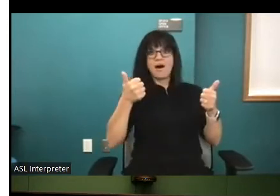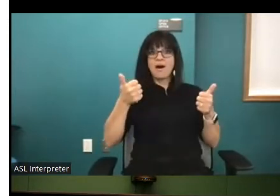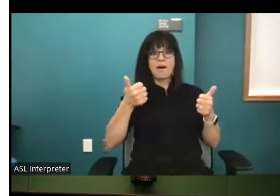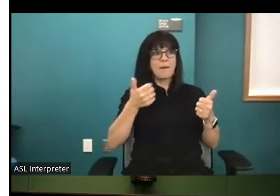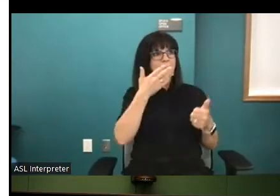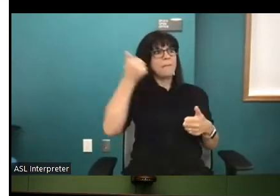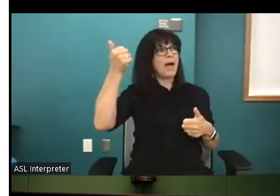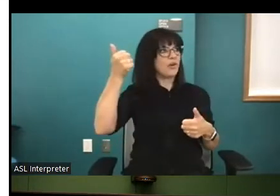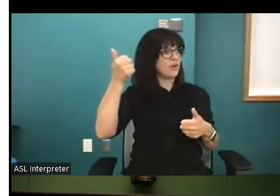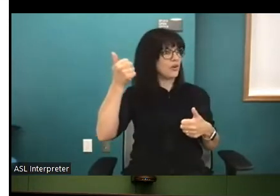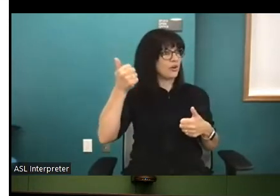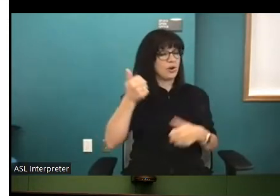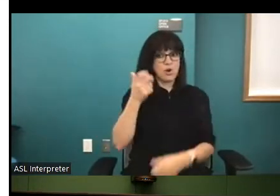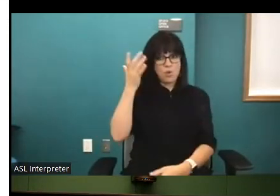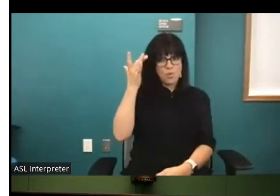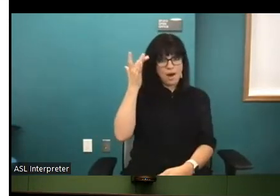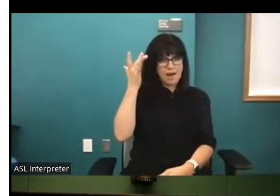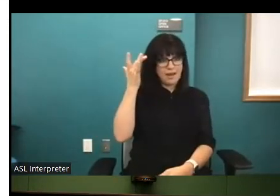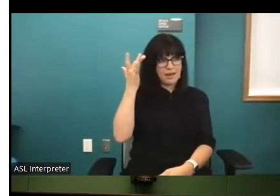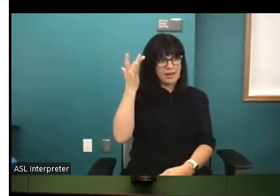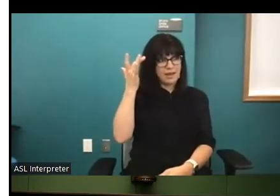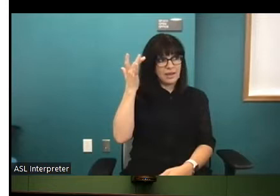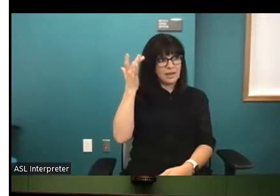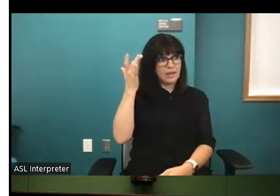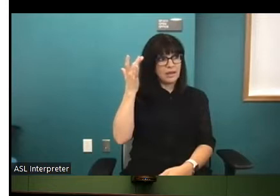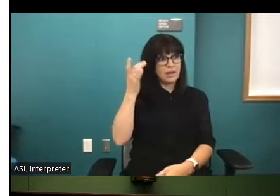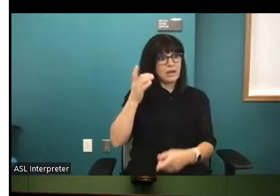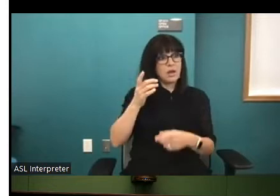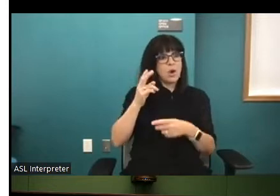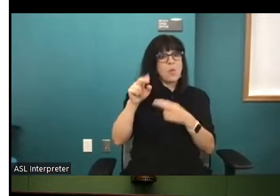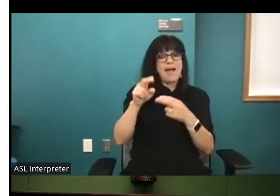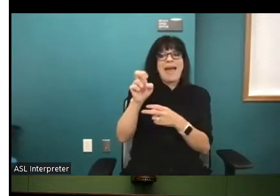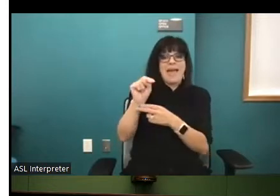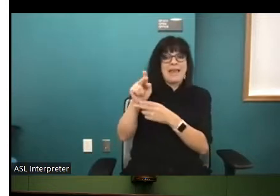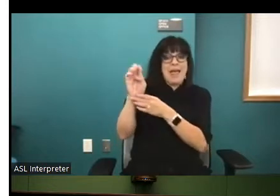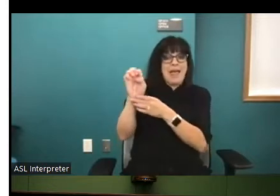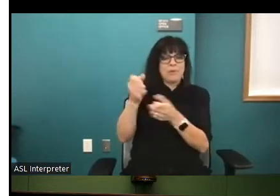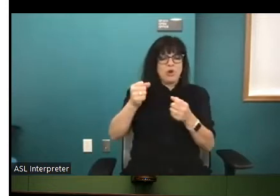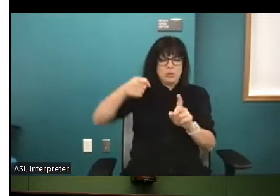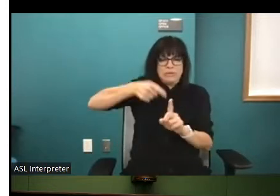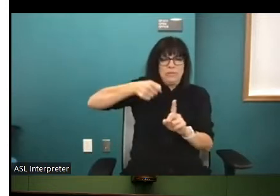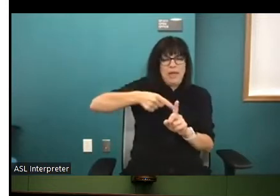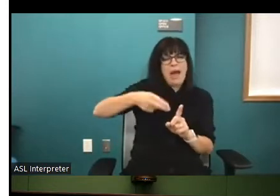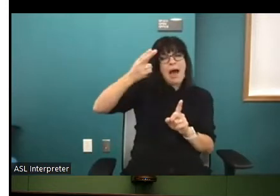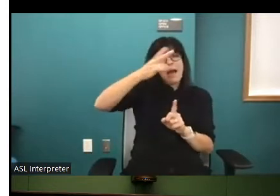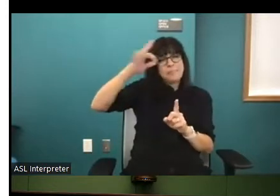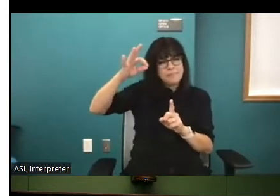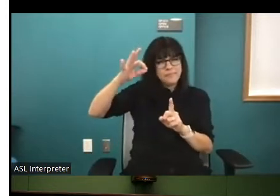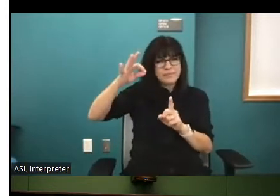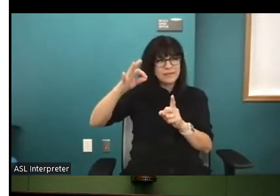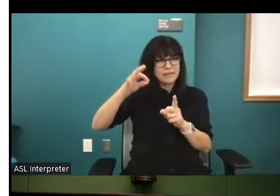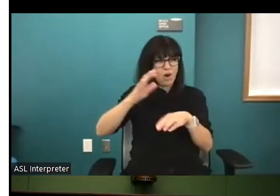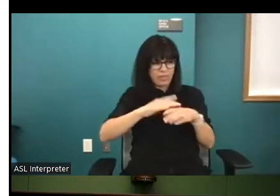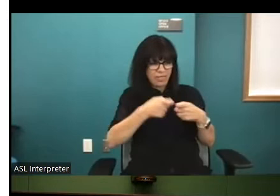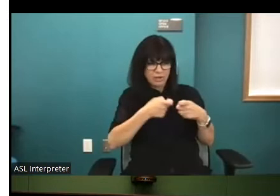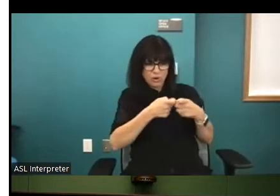they come. Because when they're enabled, you're trying to stimulate these really, really, really high pitches on an electrode that's not doing